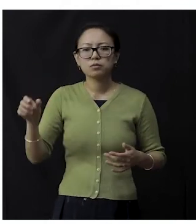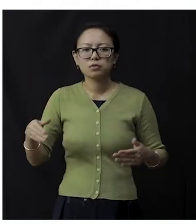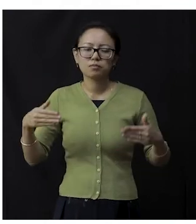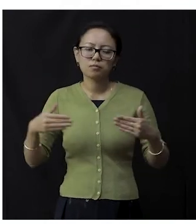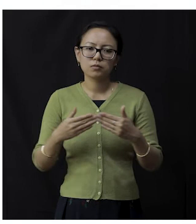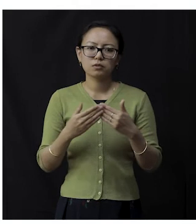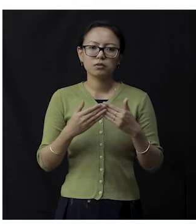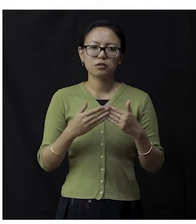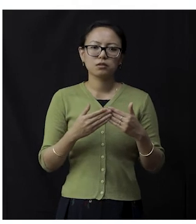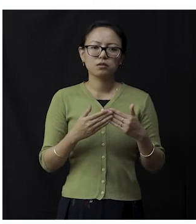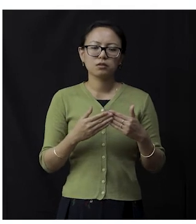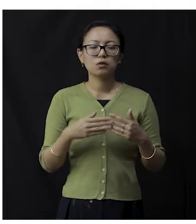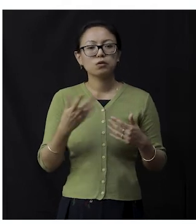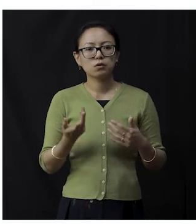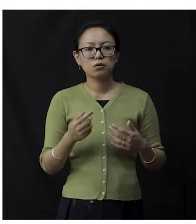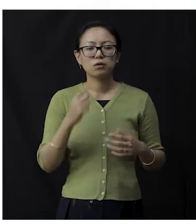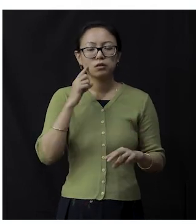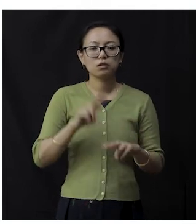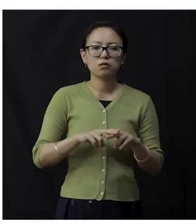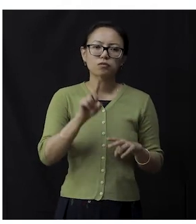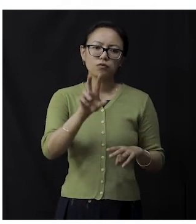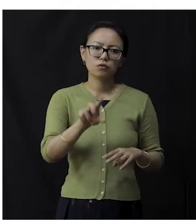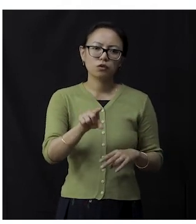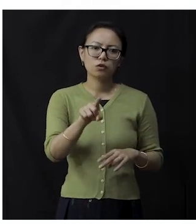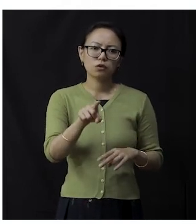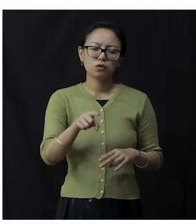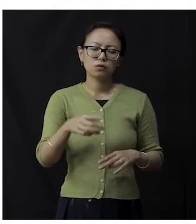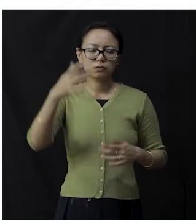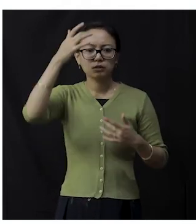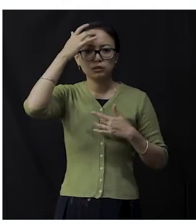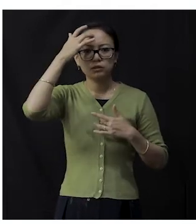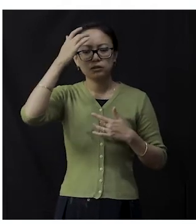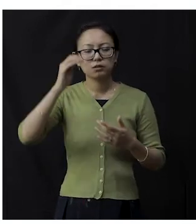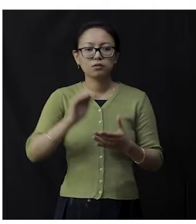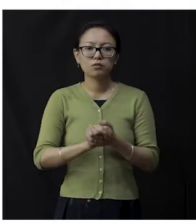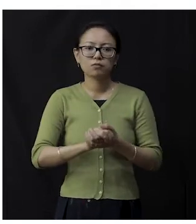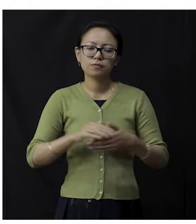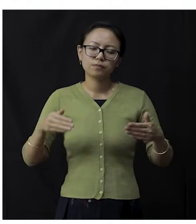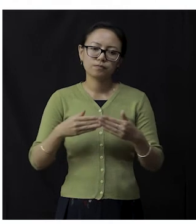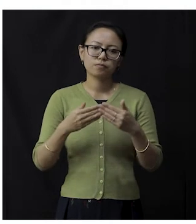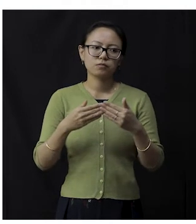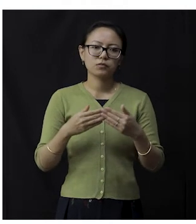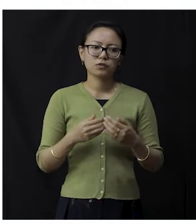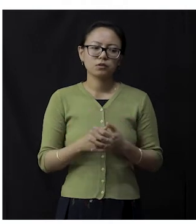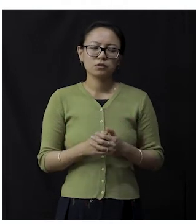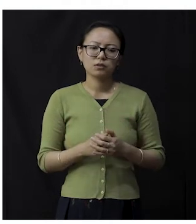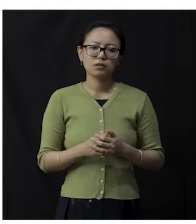say? It was so nice, it was so thoughtful of you to have come over and looked at me. Good